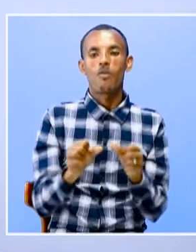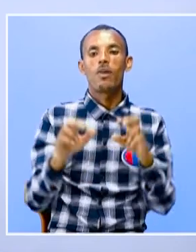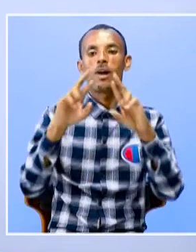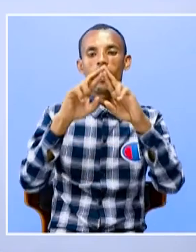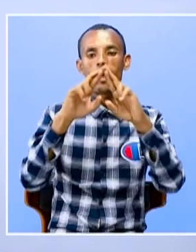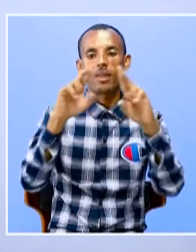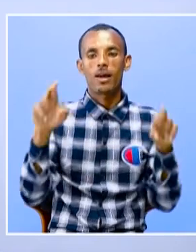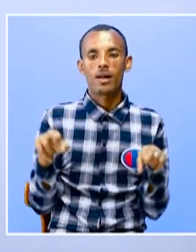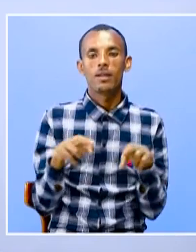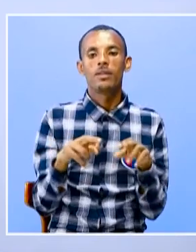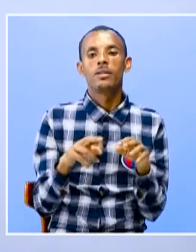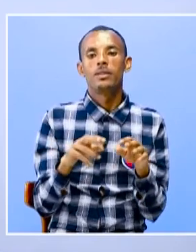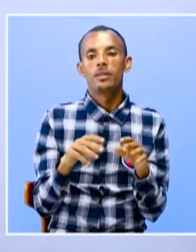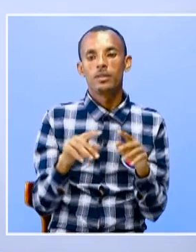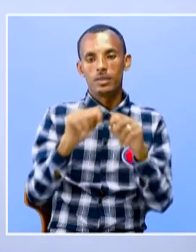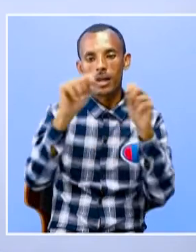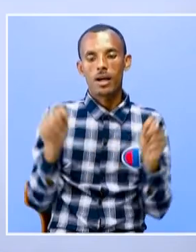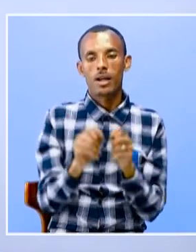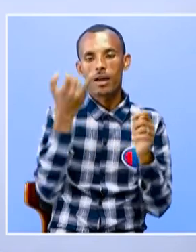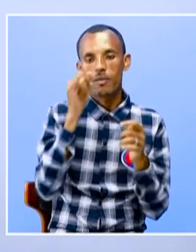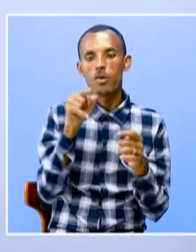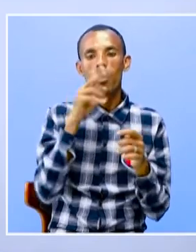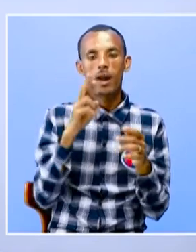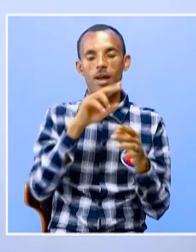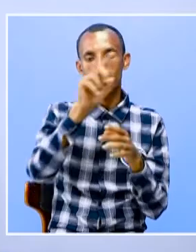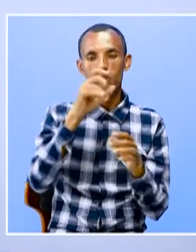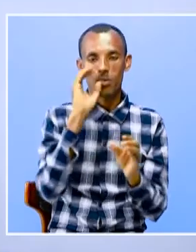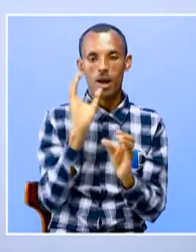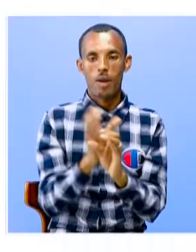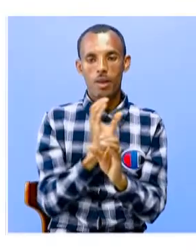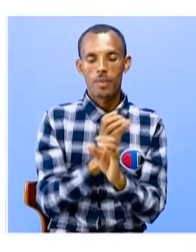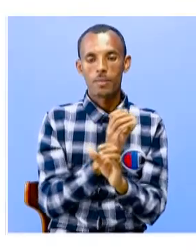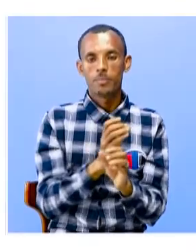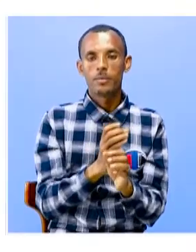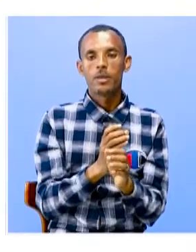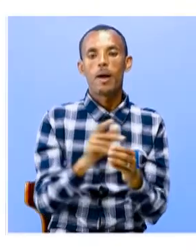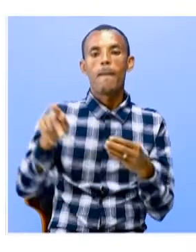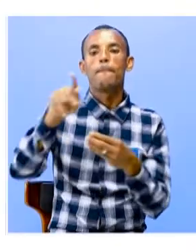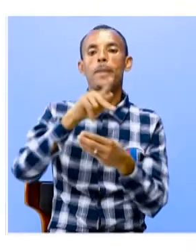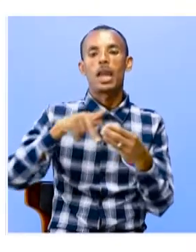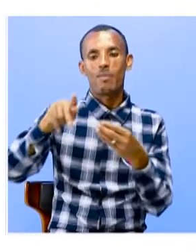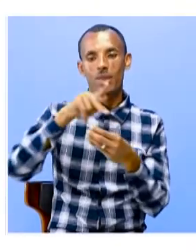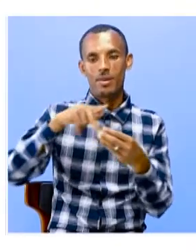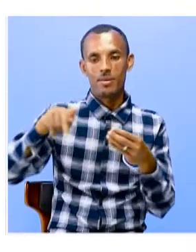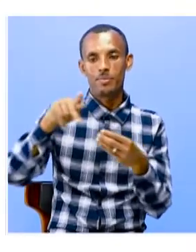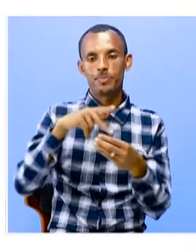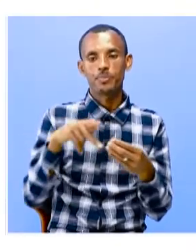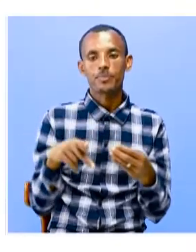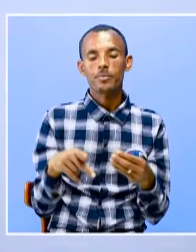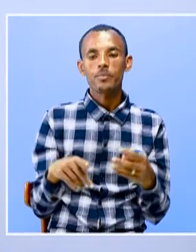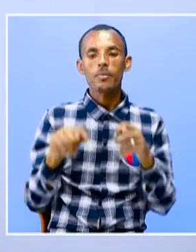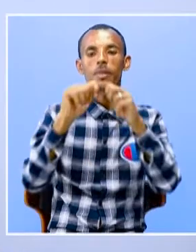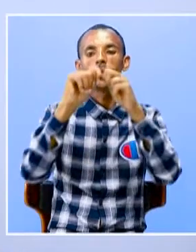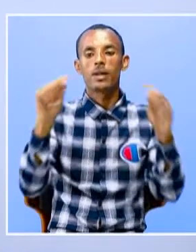triangle. And if we are asked to calculate the perimeter of a